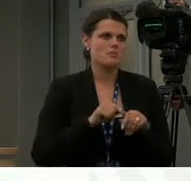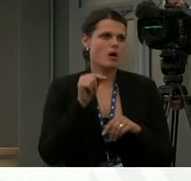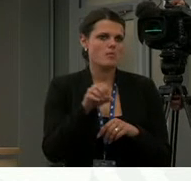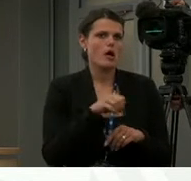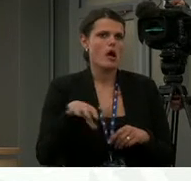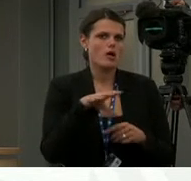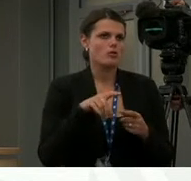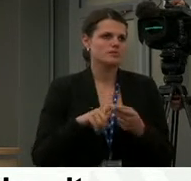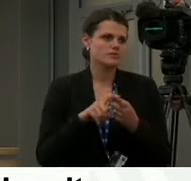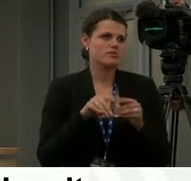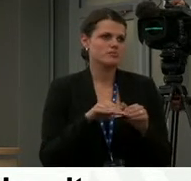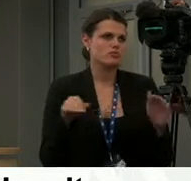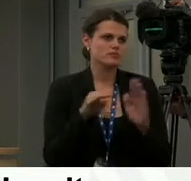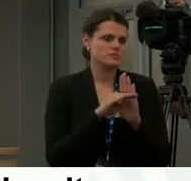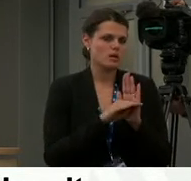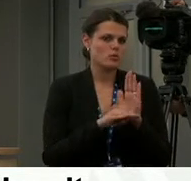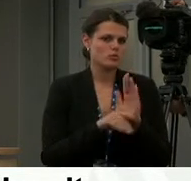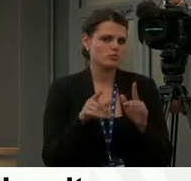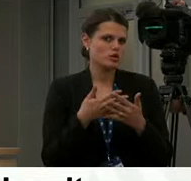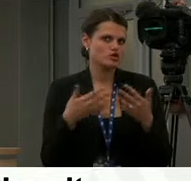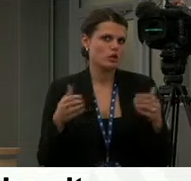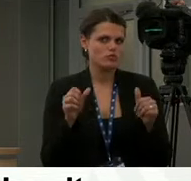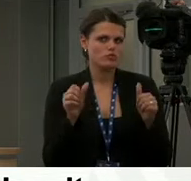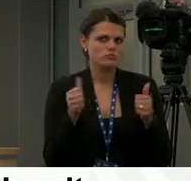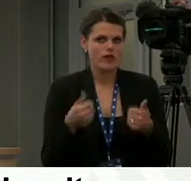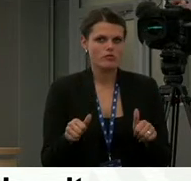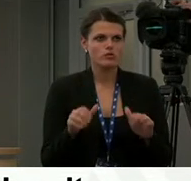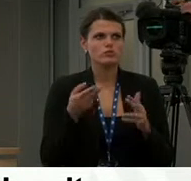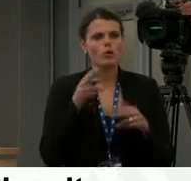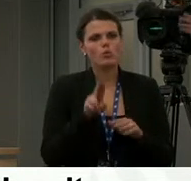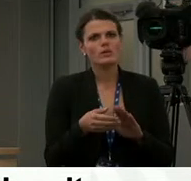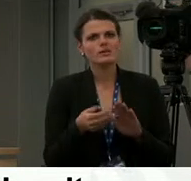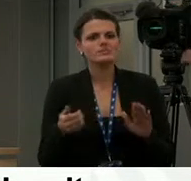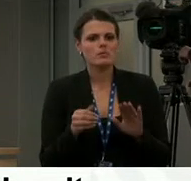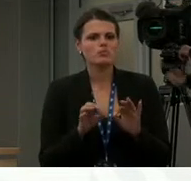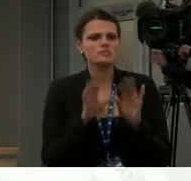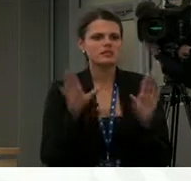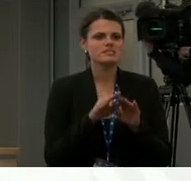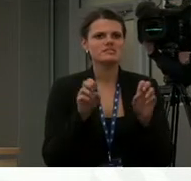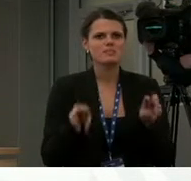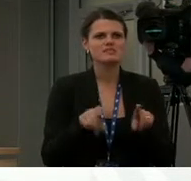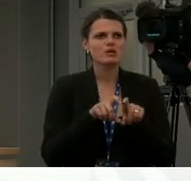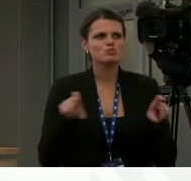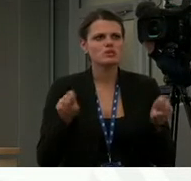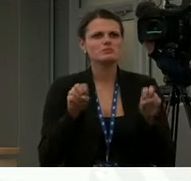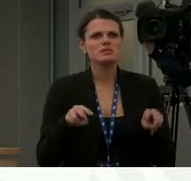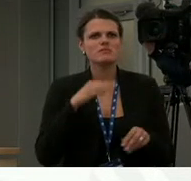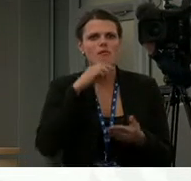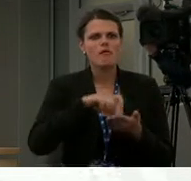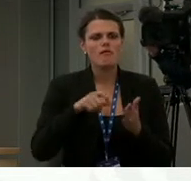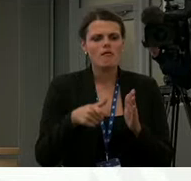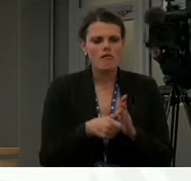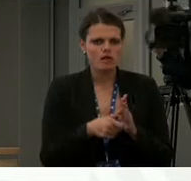European Social Charter on several occasions. Exclusion starts in so-called special schools or special